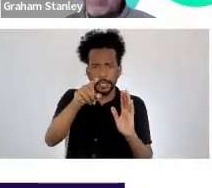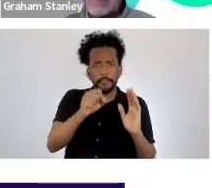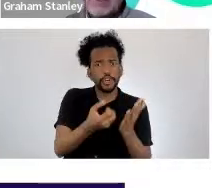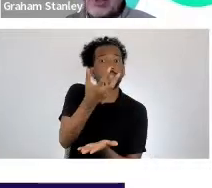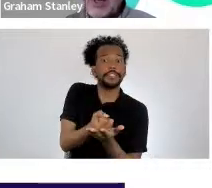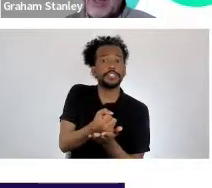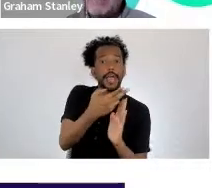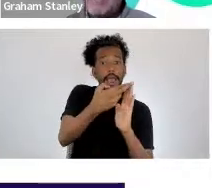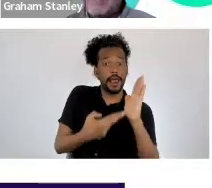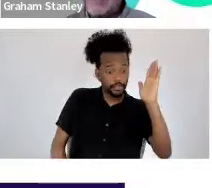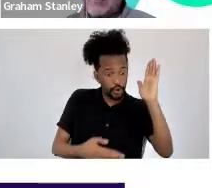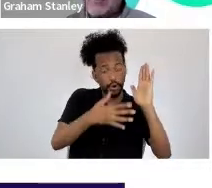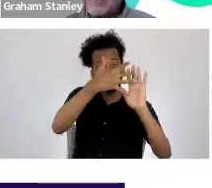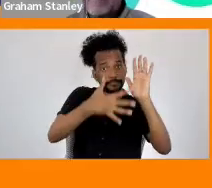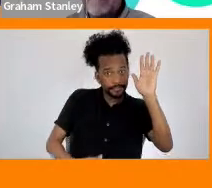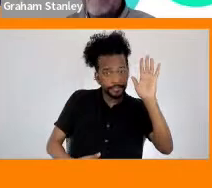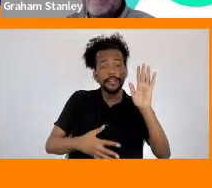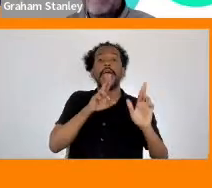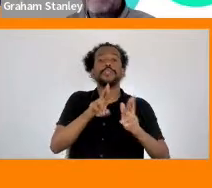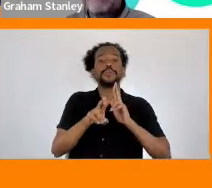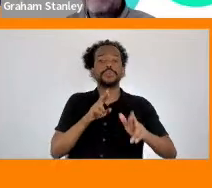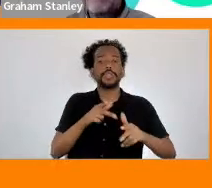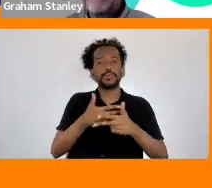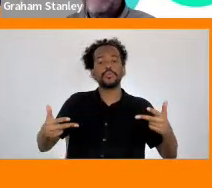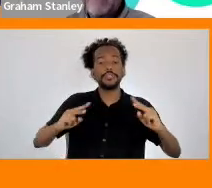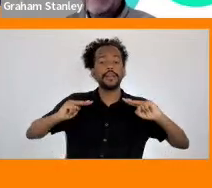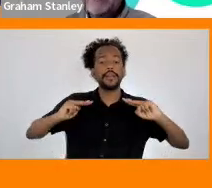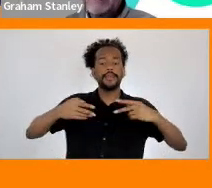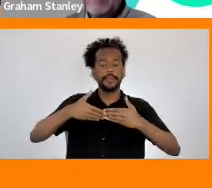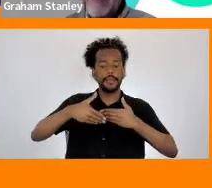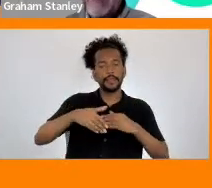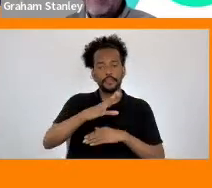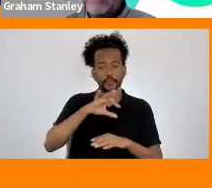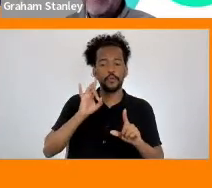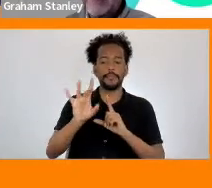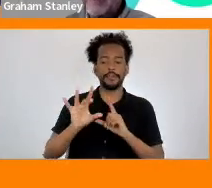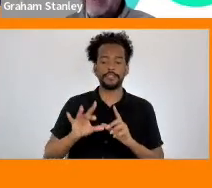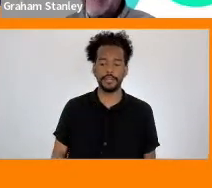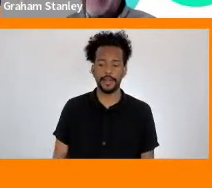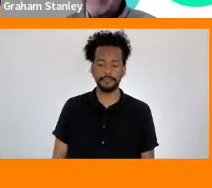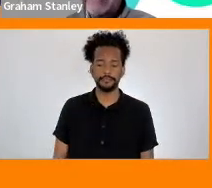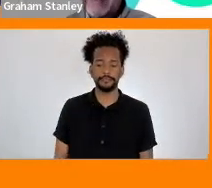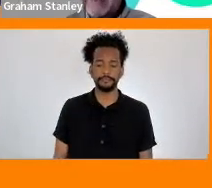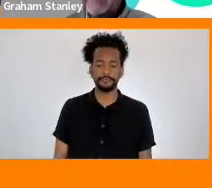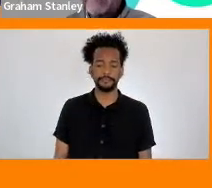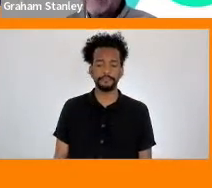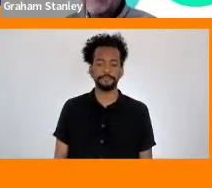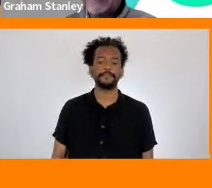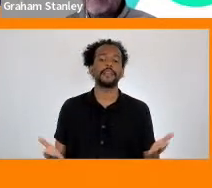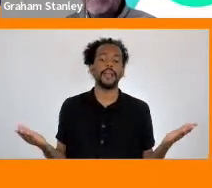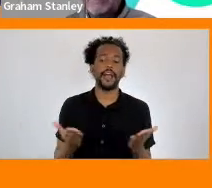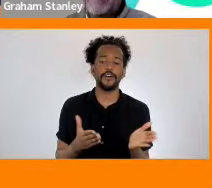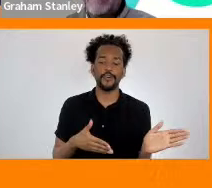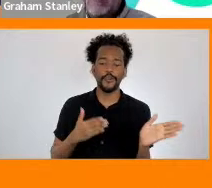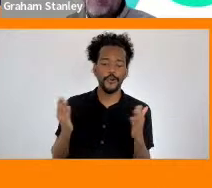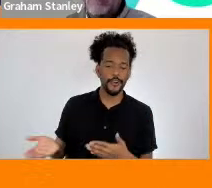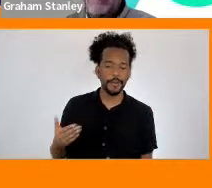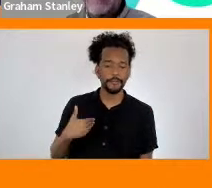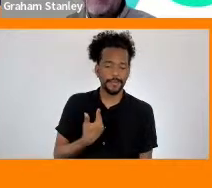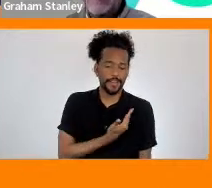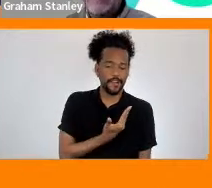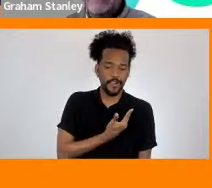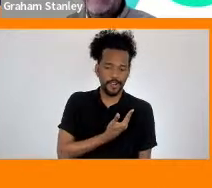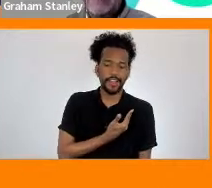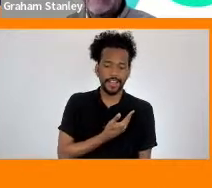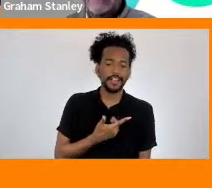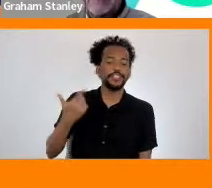of which I will share very soon. So now I'm going to hand over to my colleague Ninaz again, who will talk a little bit about what the